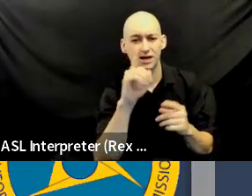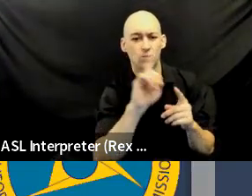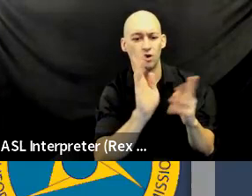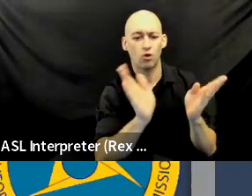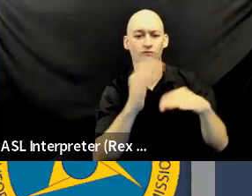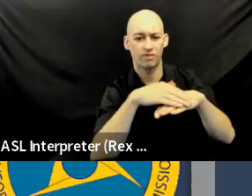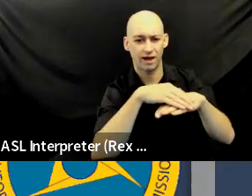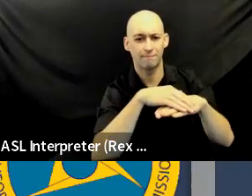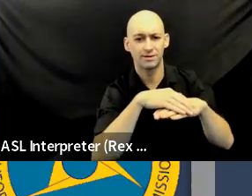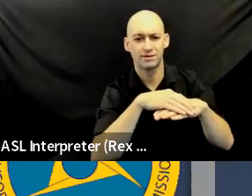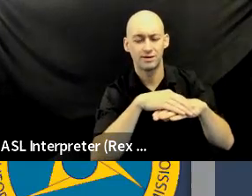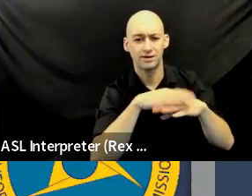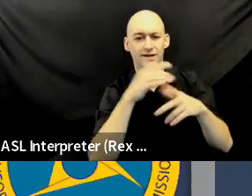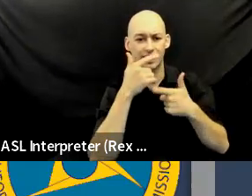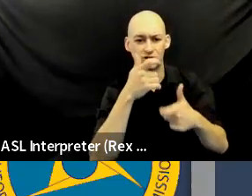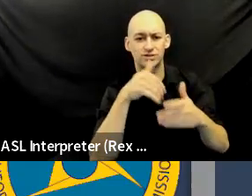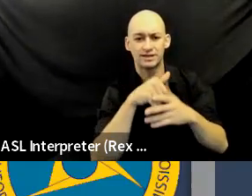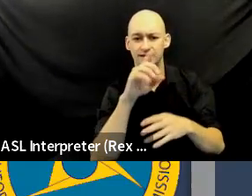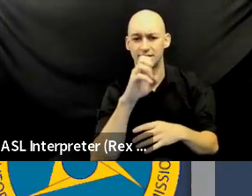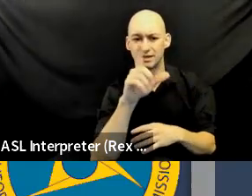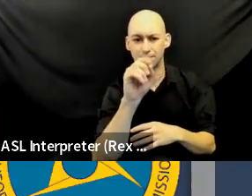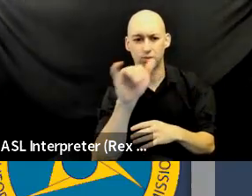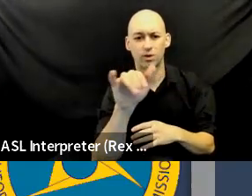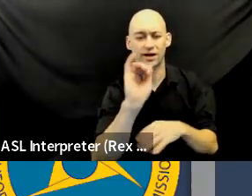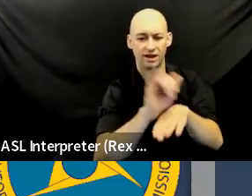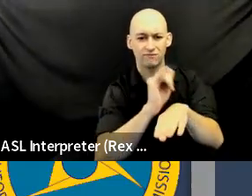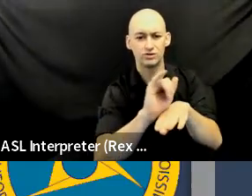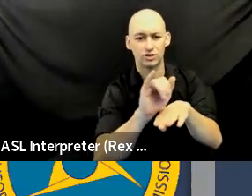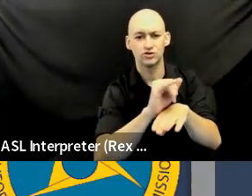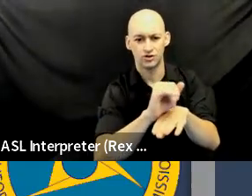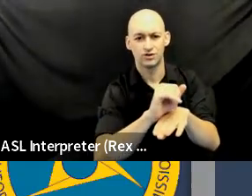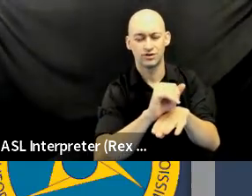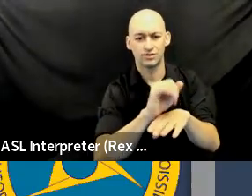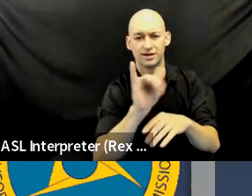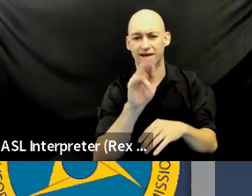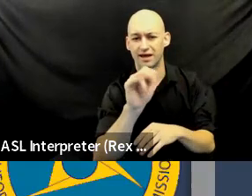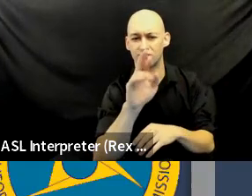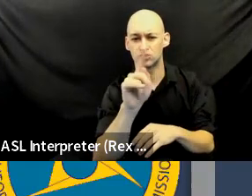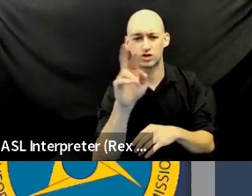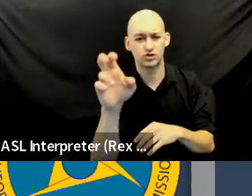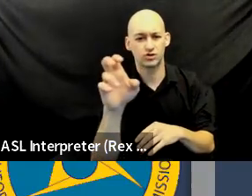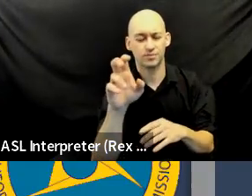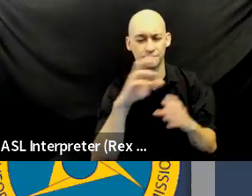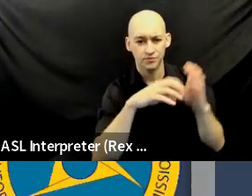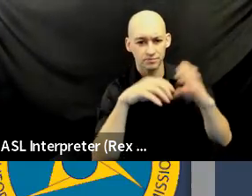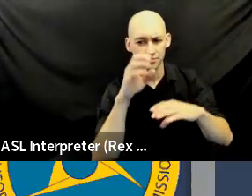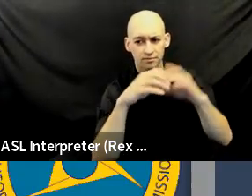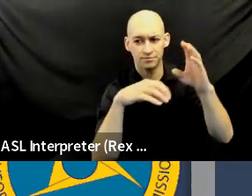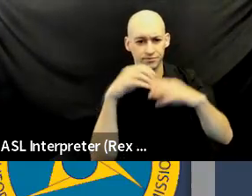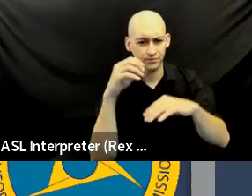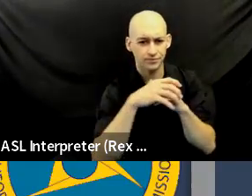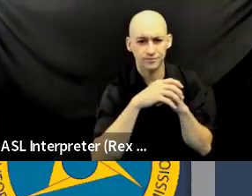overlapping interests in deploying some of this infrastructure along some of these corridors. One other